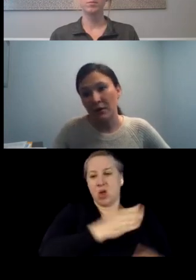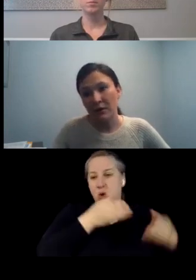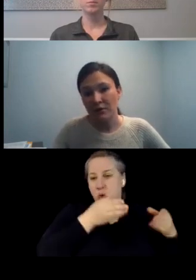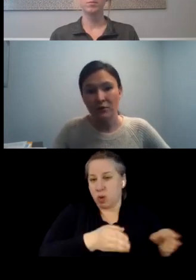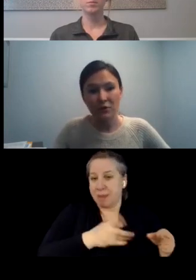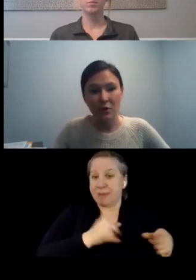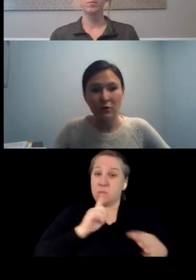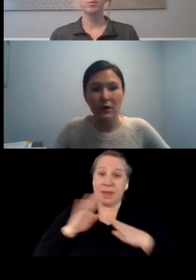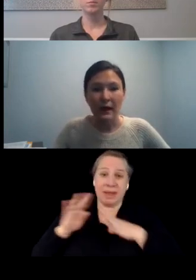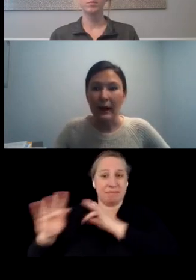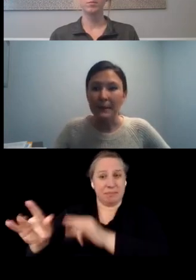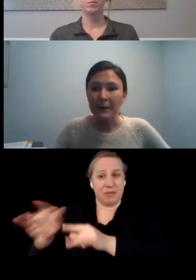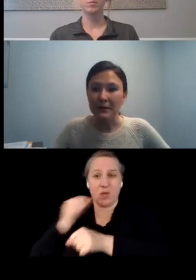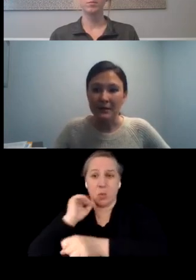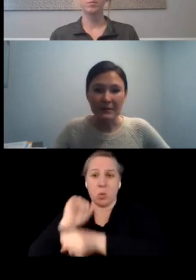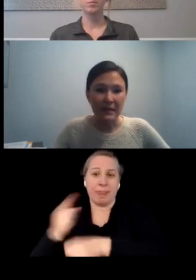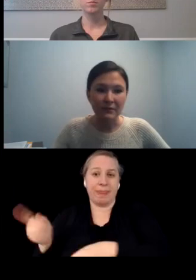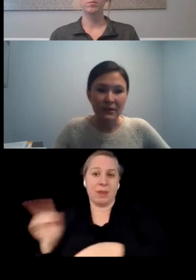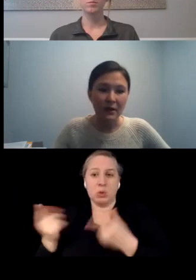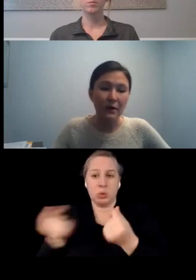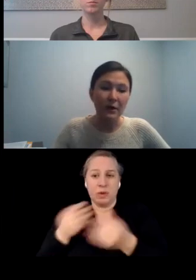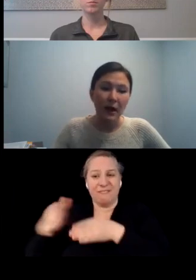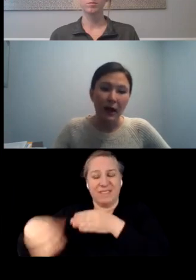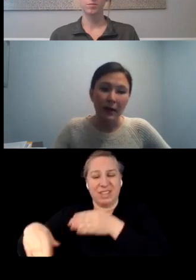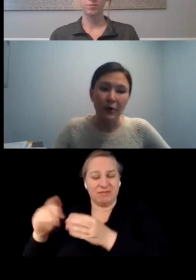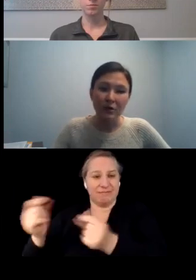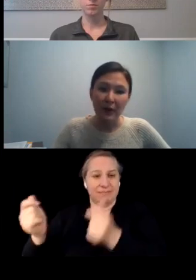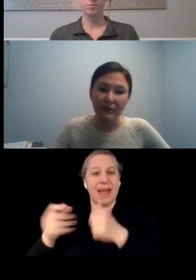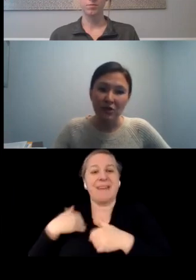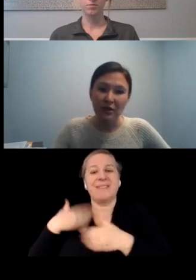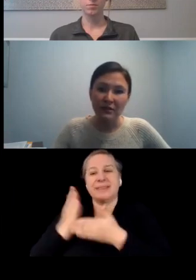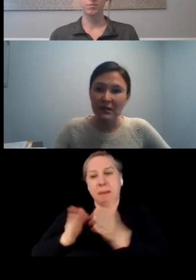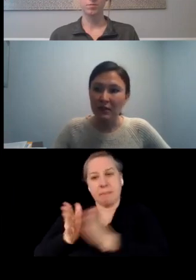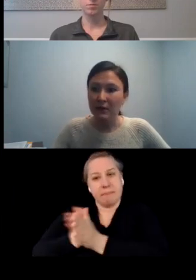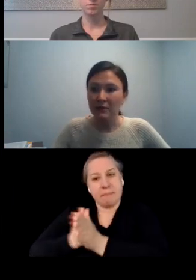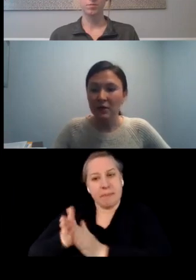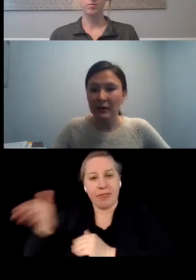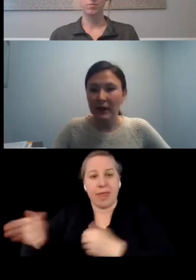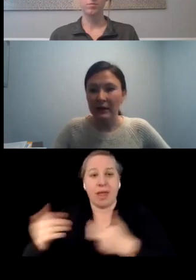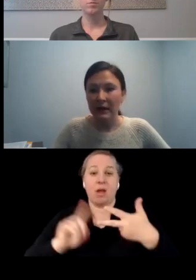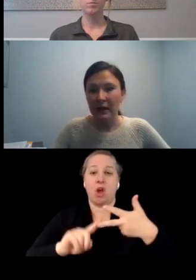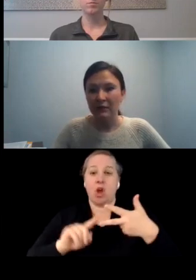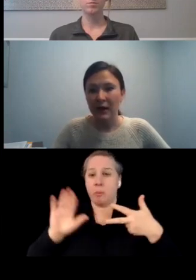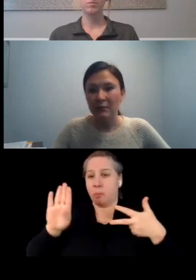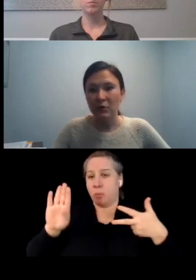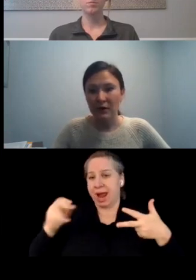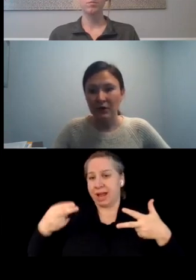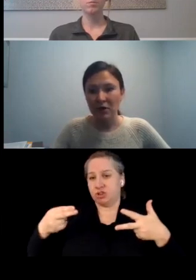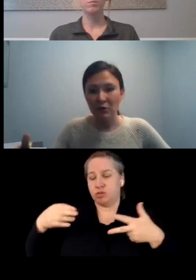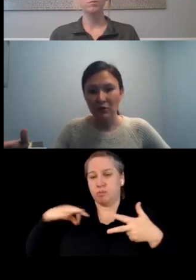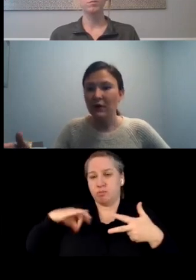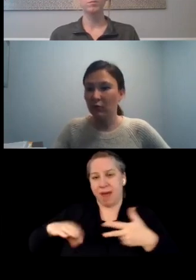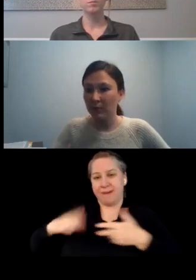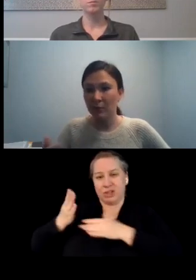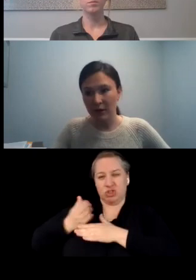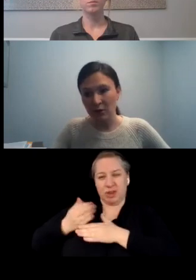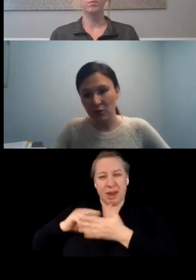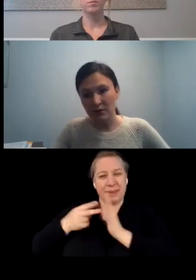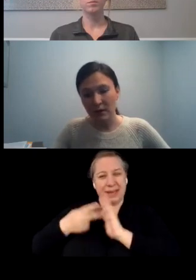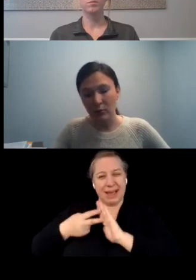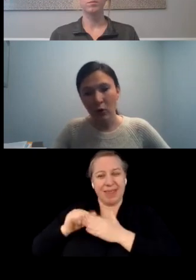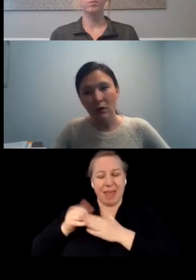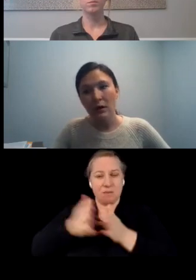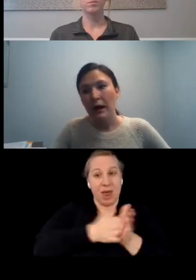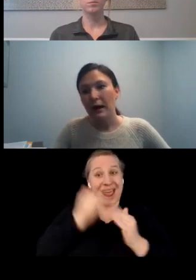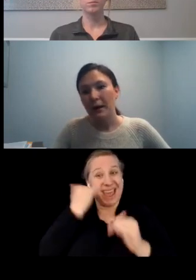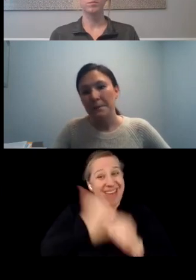efficient in the work that they do. So there is some incentives there. Branch profit sharing is another one. So again, kind of that motivation in order for everybody working